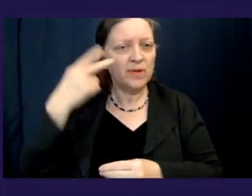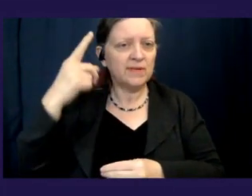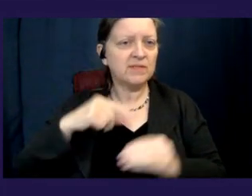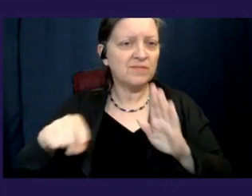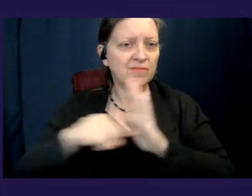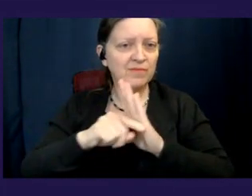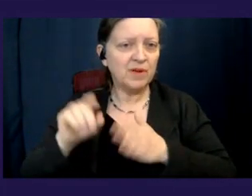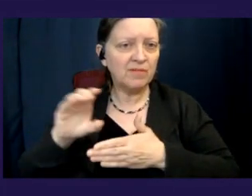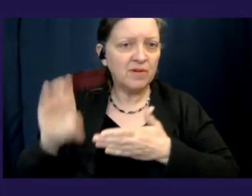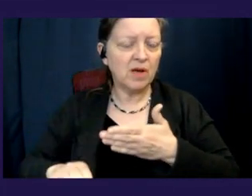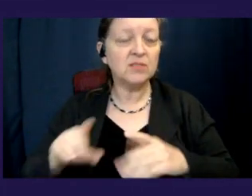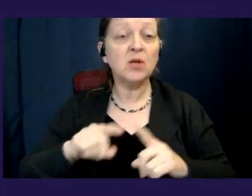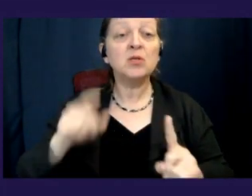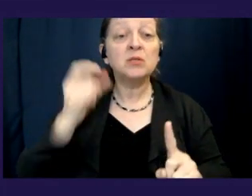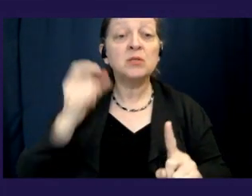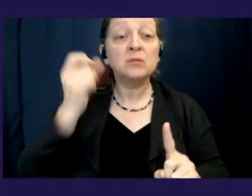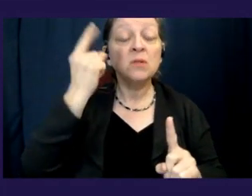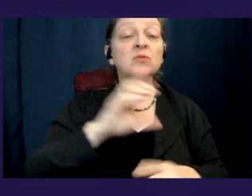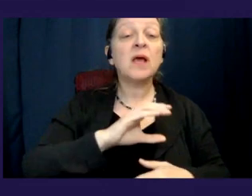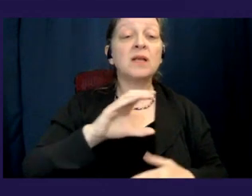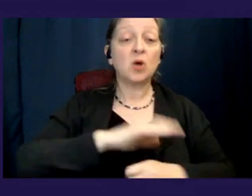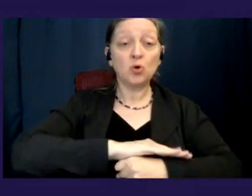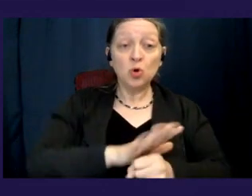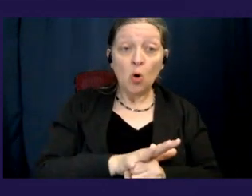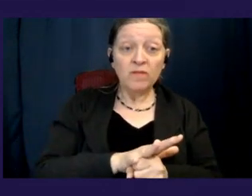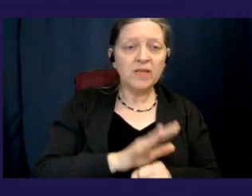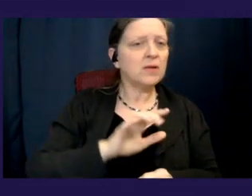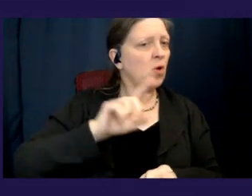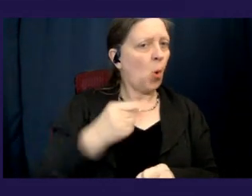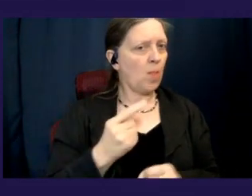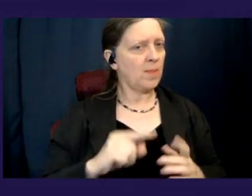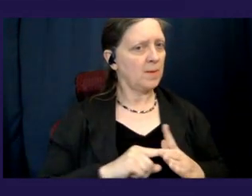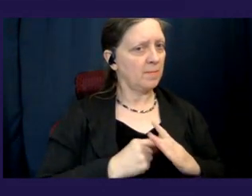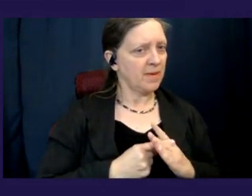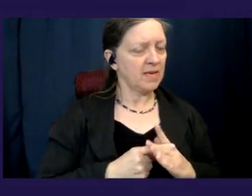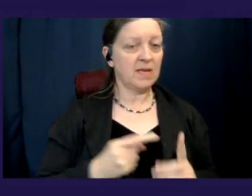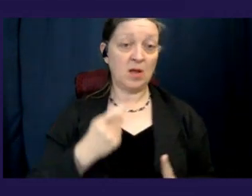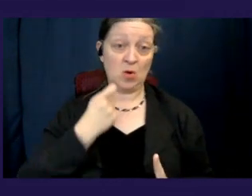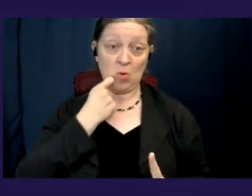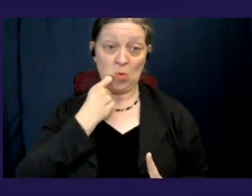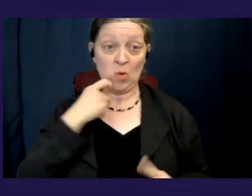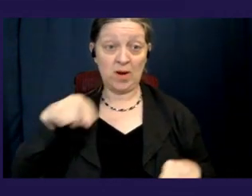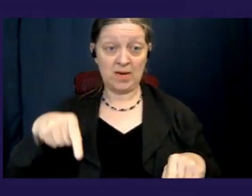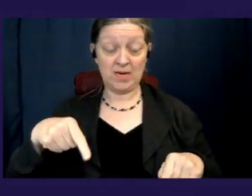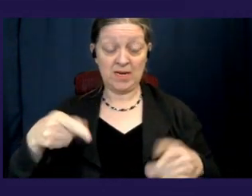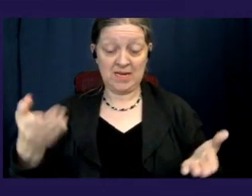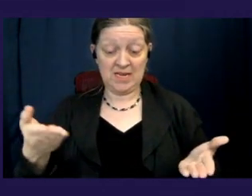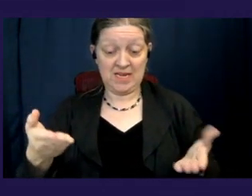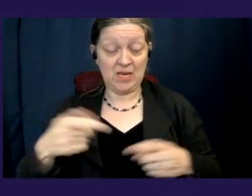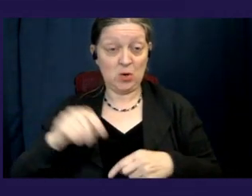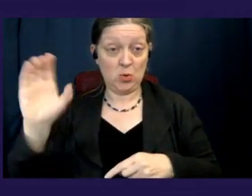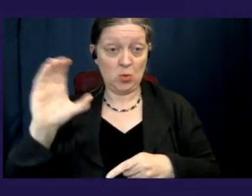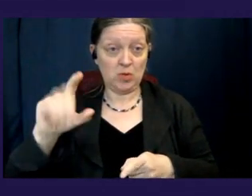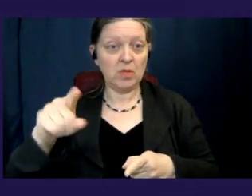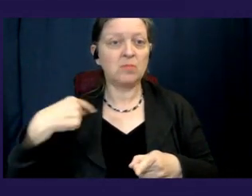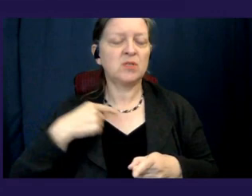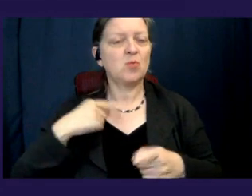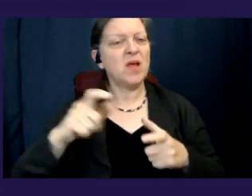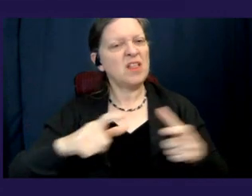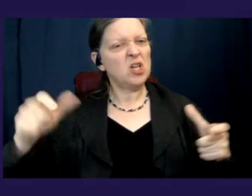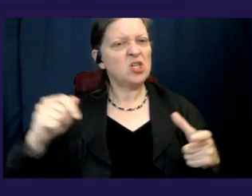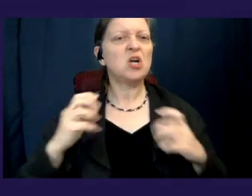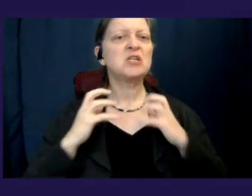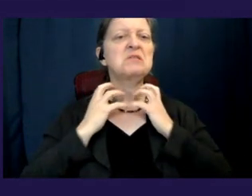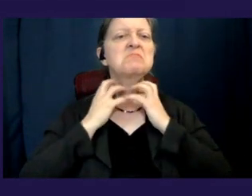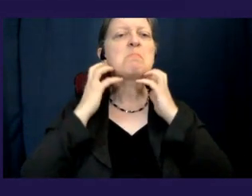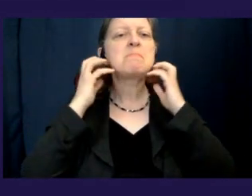beginning. So right here in Columbus, we recently had the largest US outbreak of measles in 2022, the fifth largest outbreak